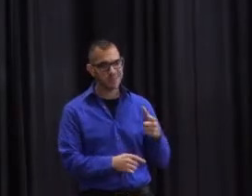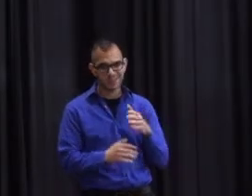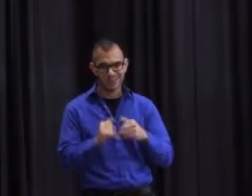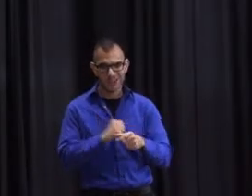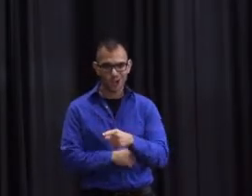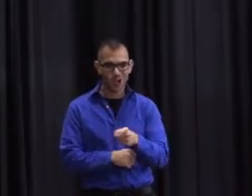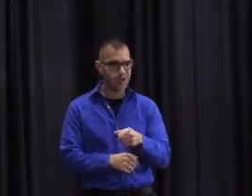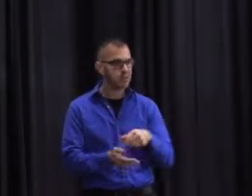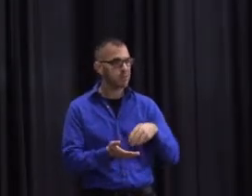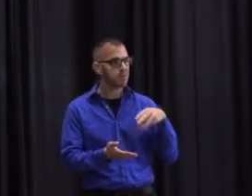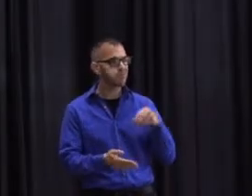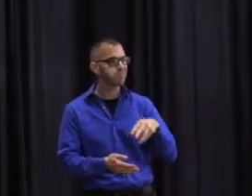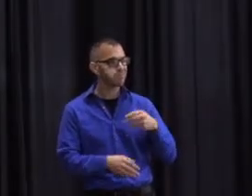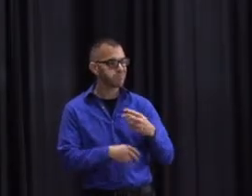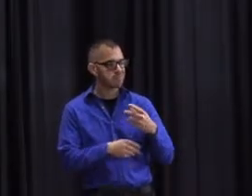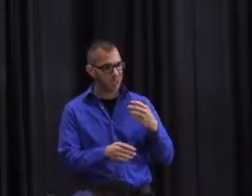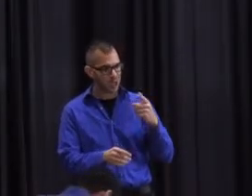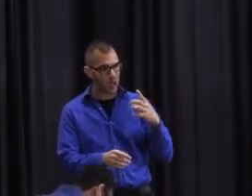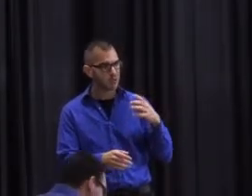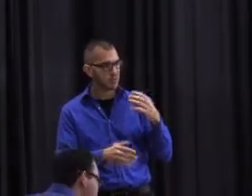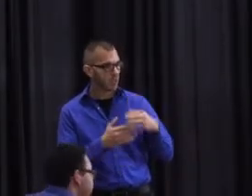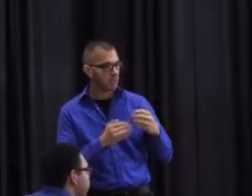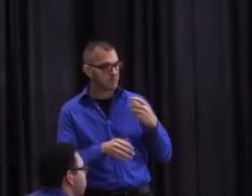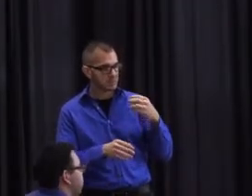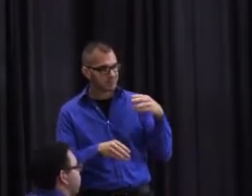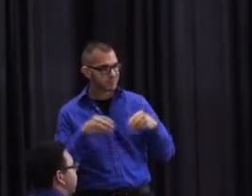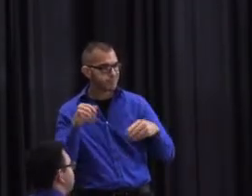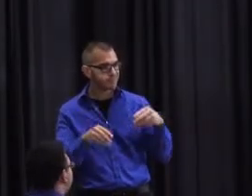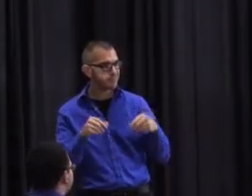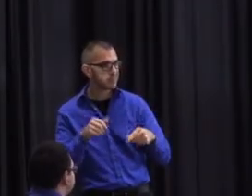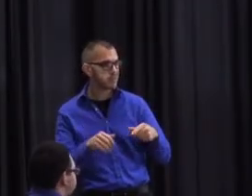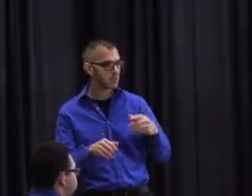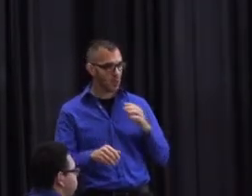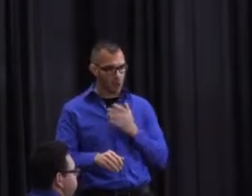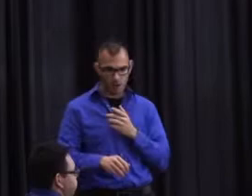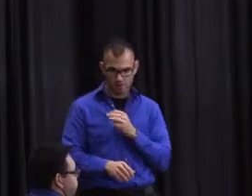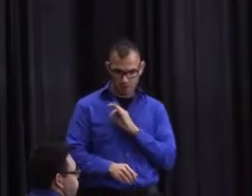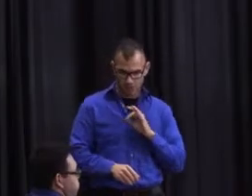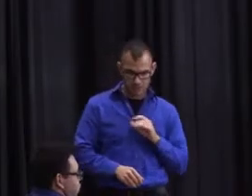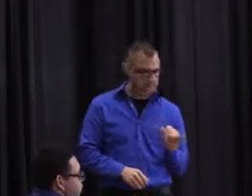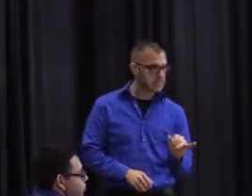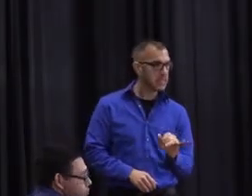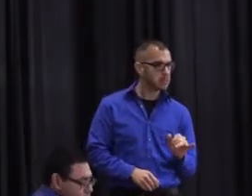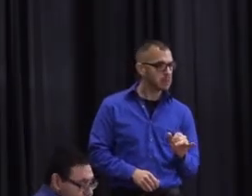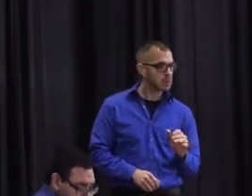they had been paying hundreds of dollars for. And so did our faculty.